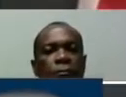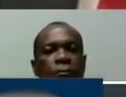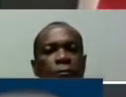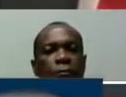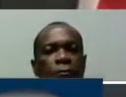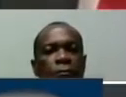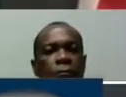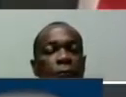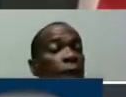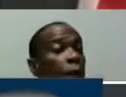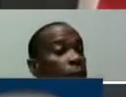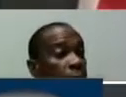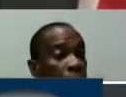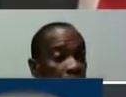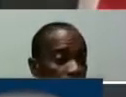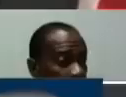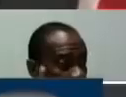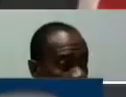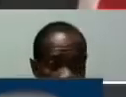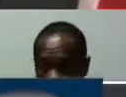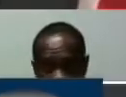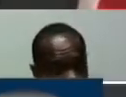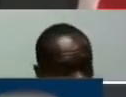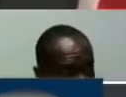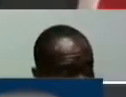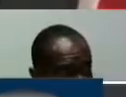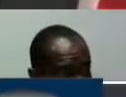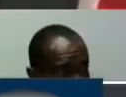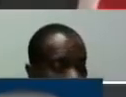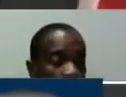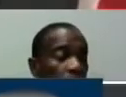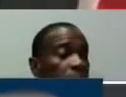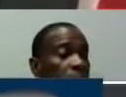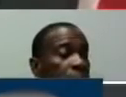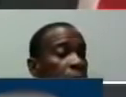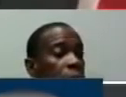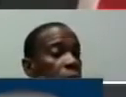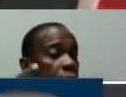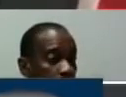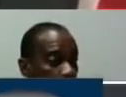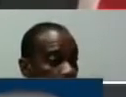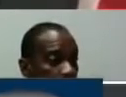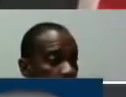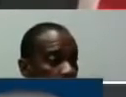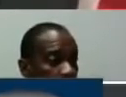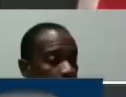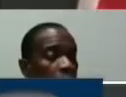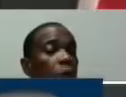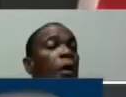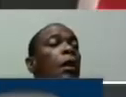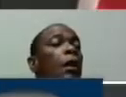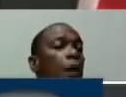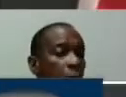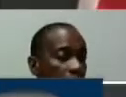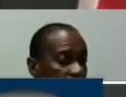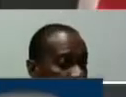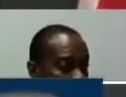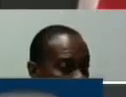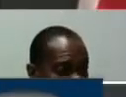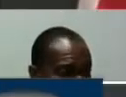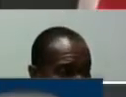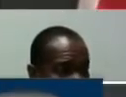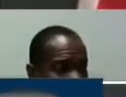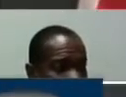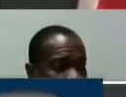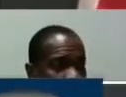on your own and you would be furloughed. Meaning that you will still have a job